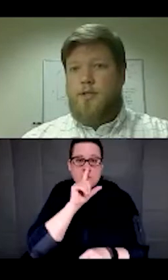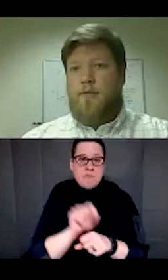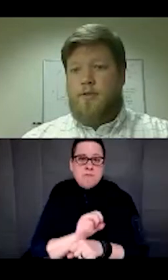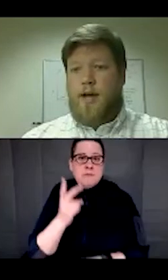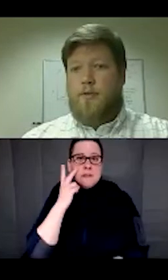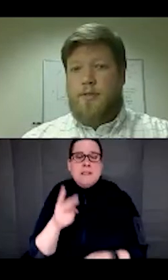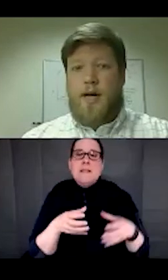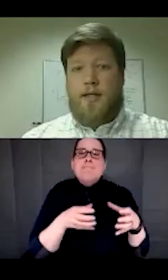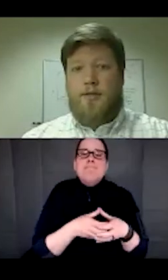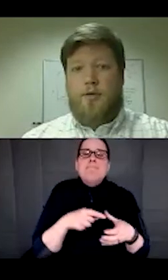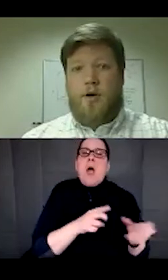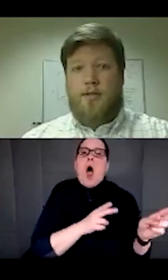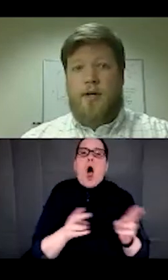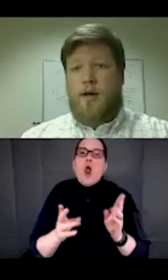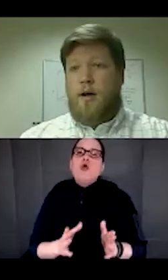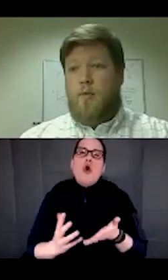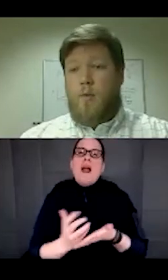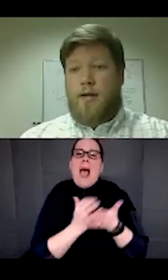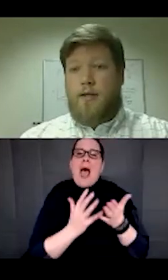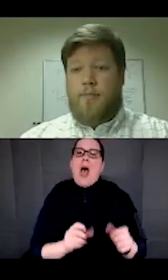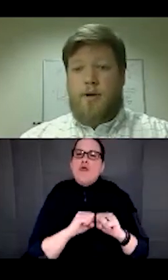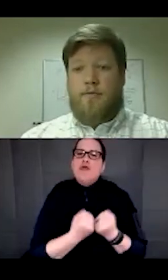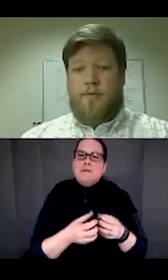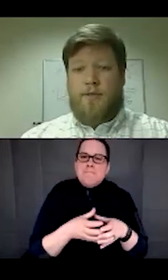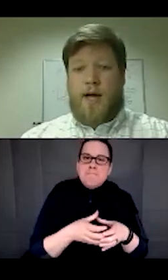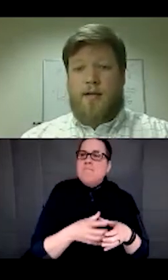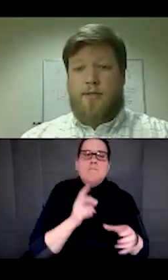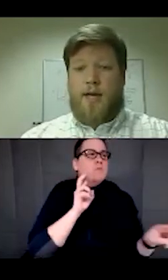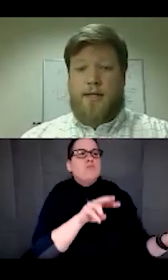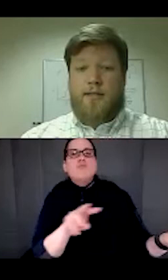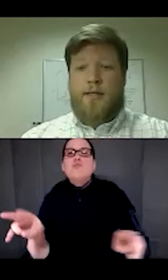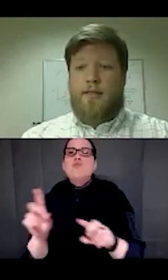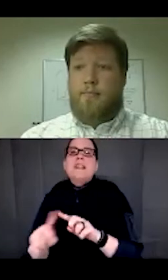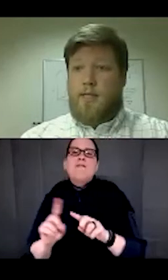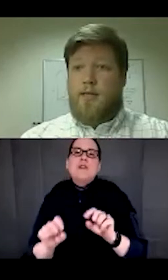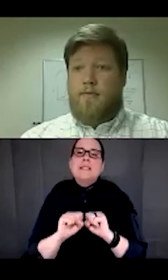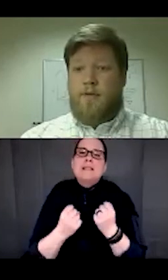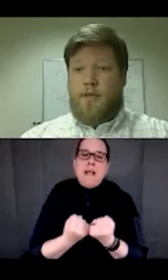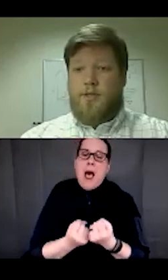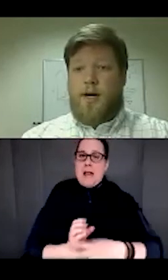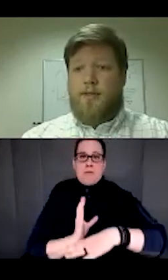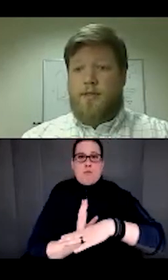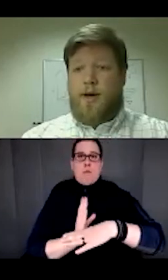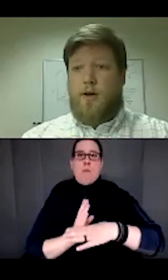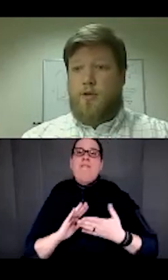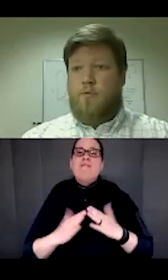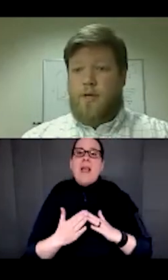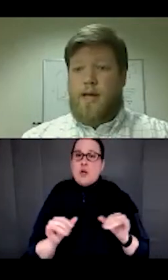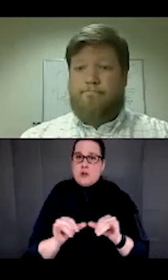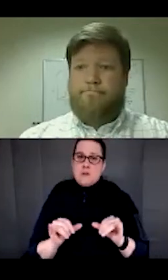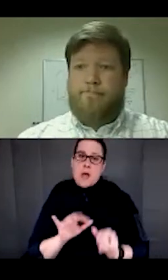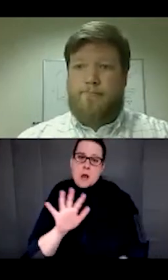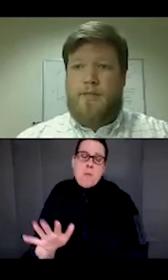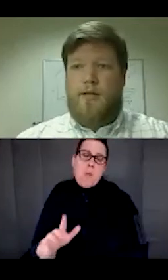village of hunter-gatherer societies. So across a wide number of different societies, The mean village size is about